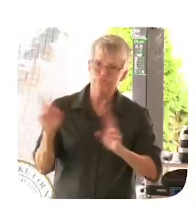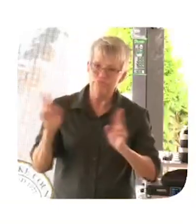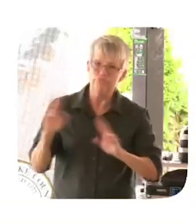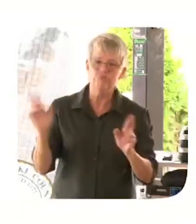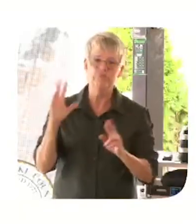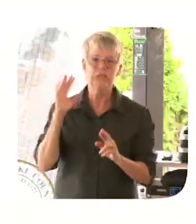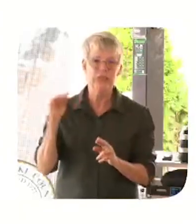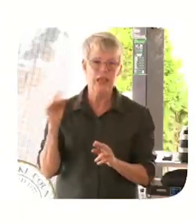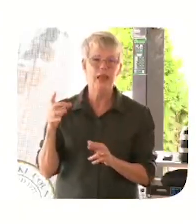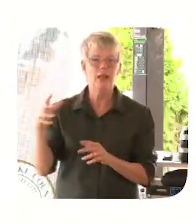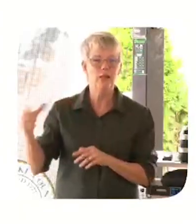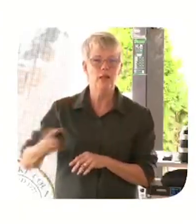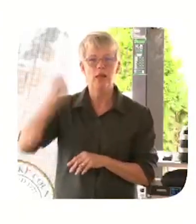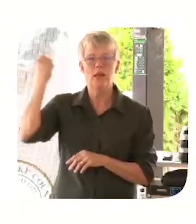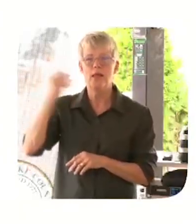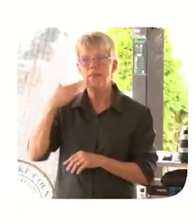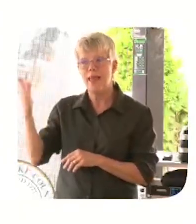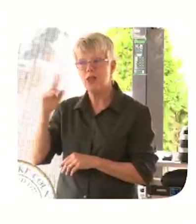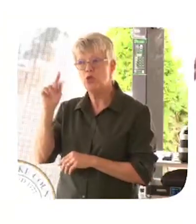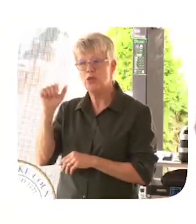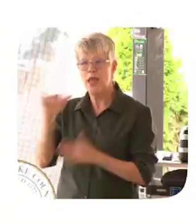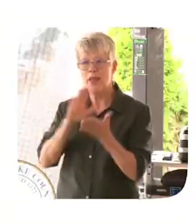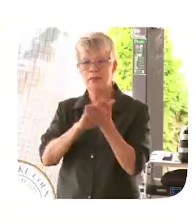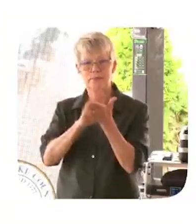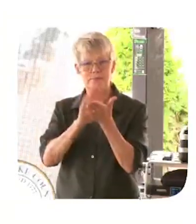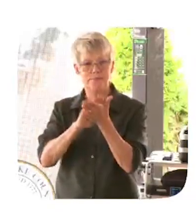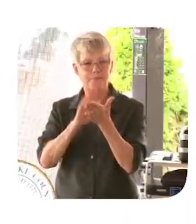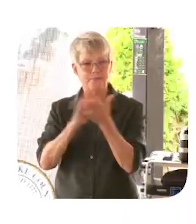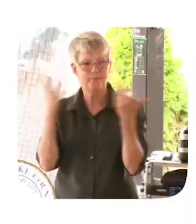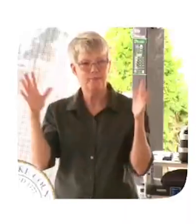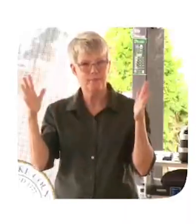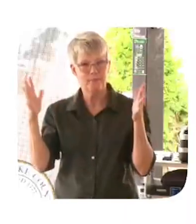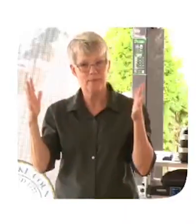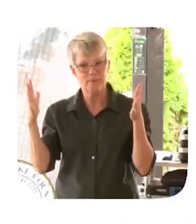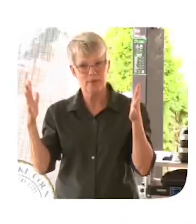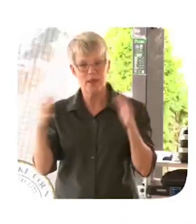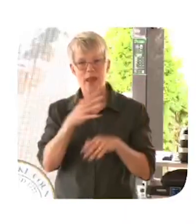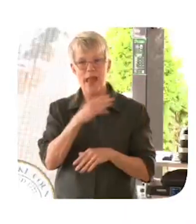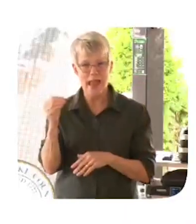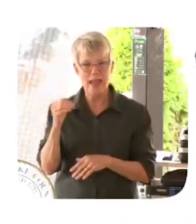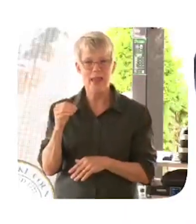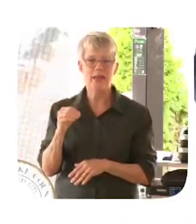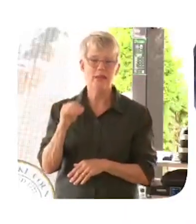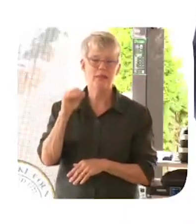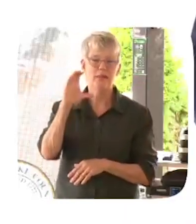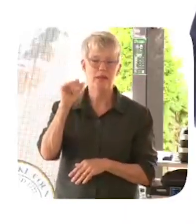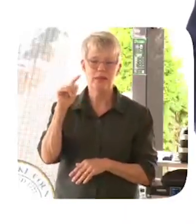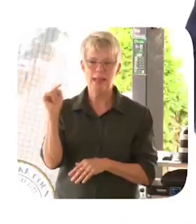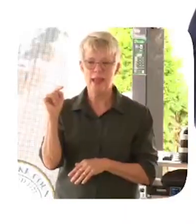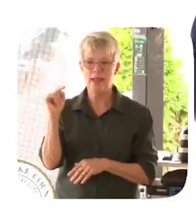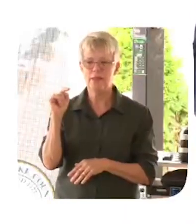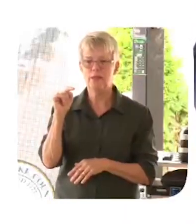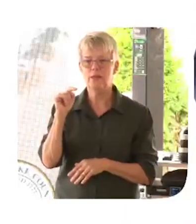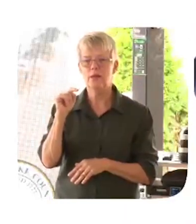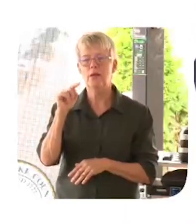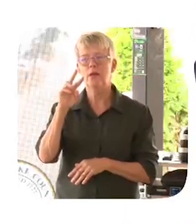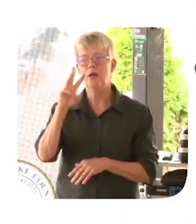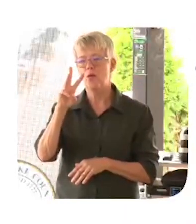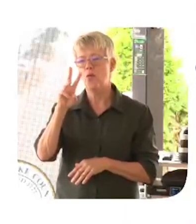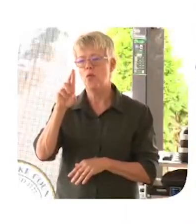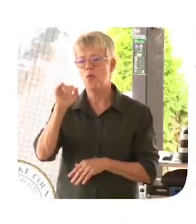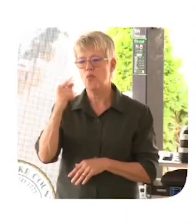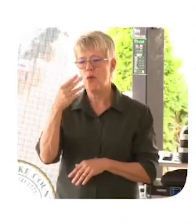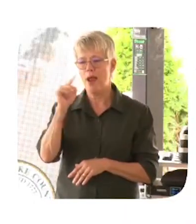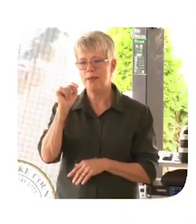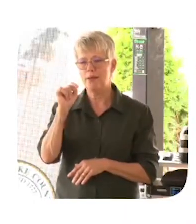thank you, Kay. I'm going to give her a hand, and Kat Wright, her right hand, and